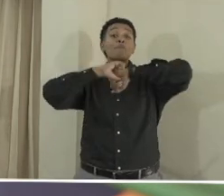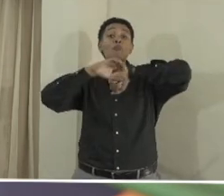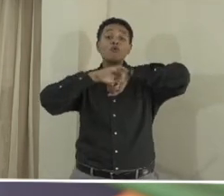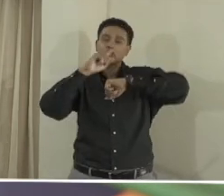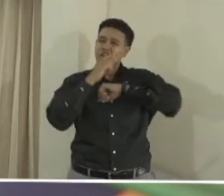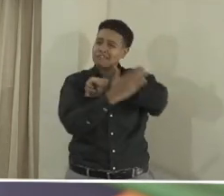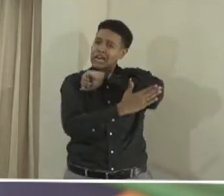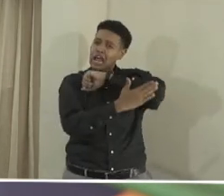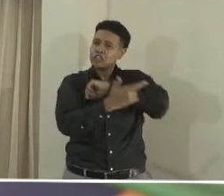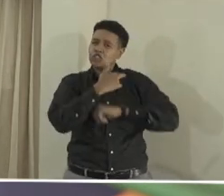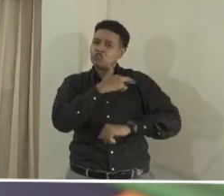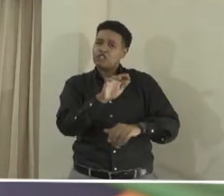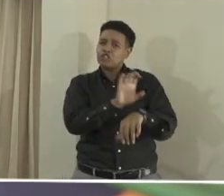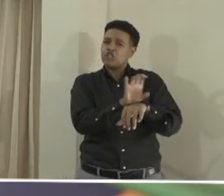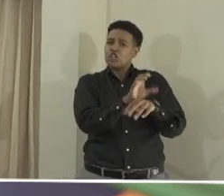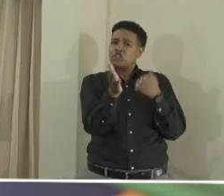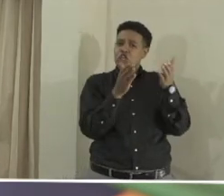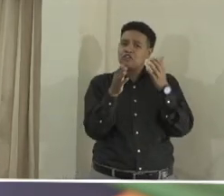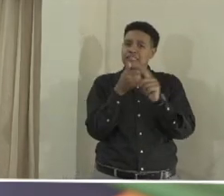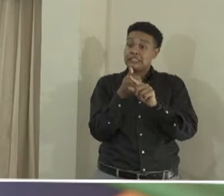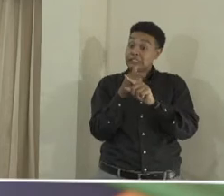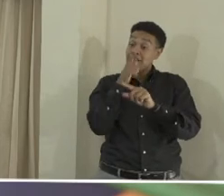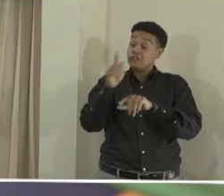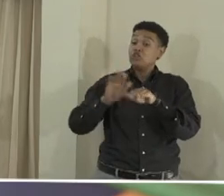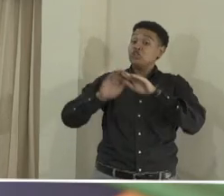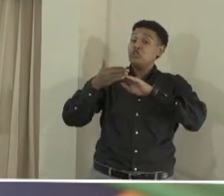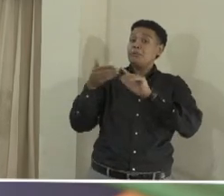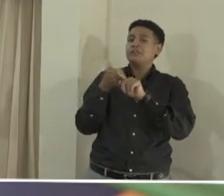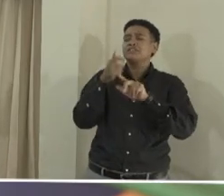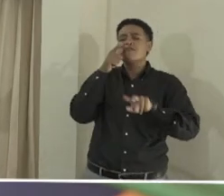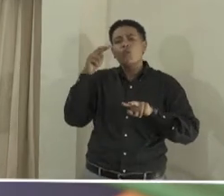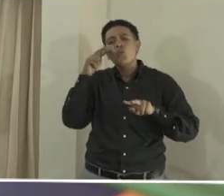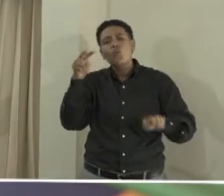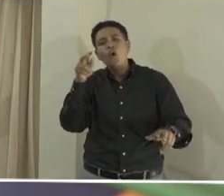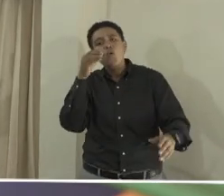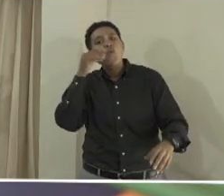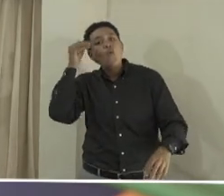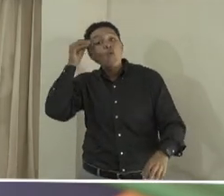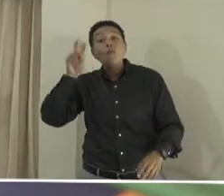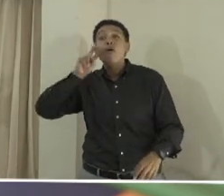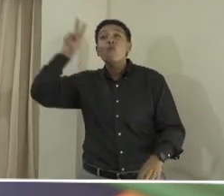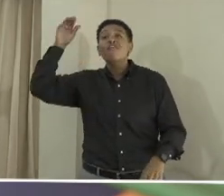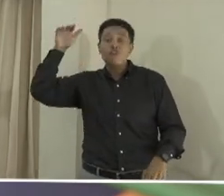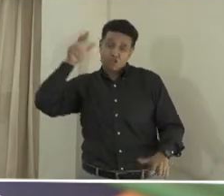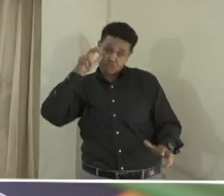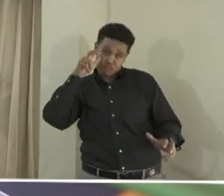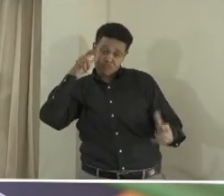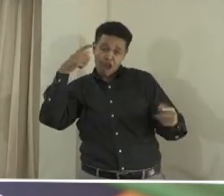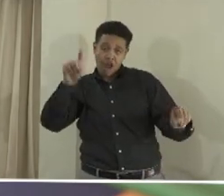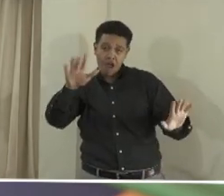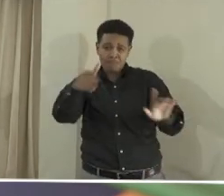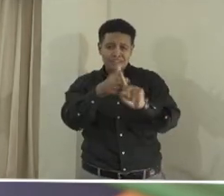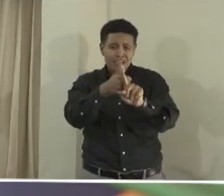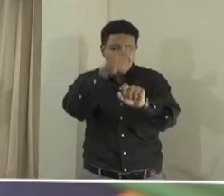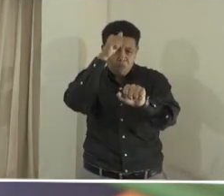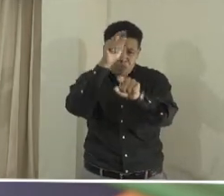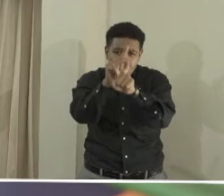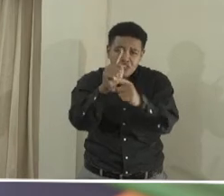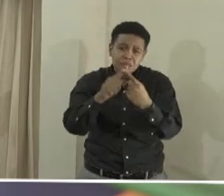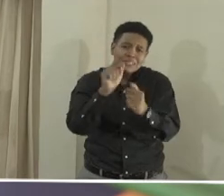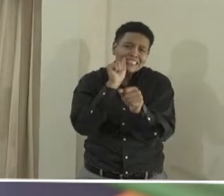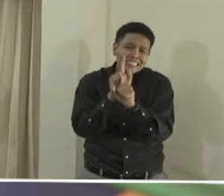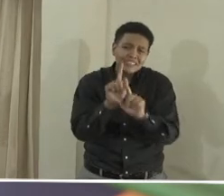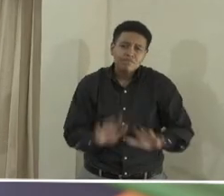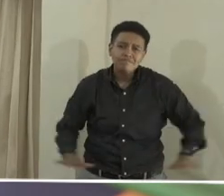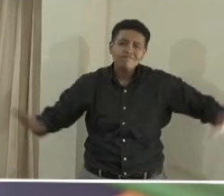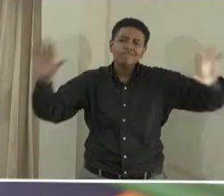National Religious Services, Jamaicans watching at home and in the diaspora, brothers and